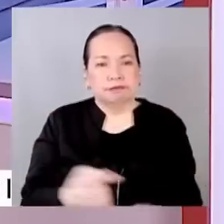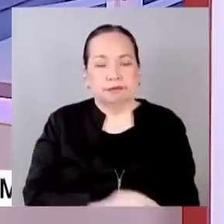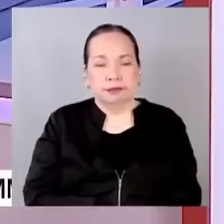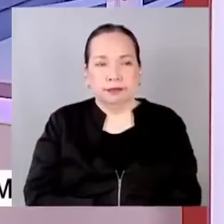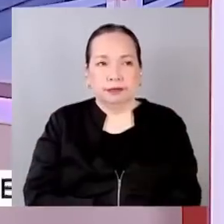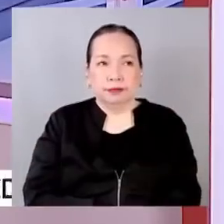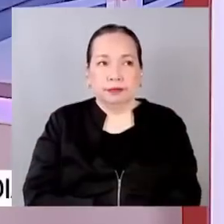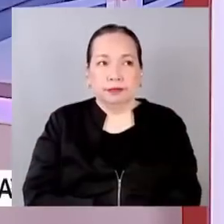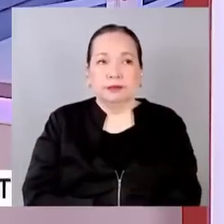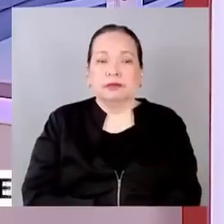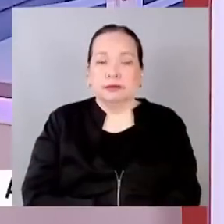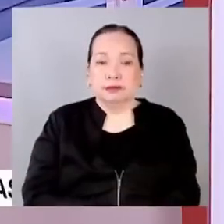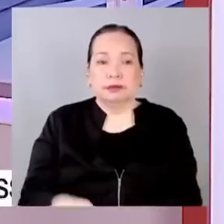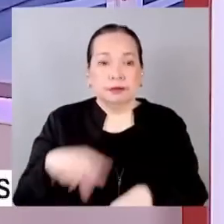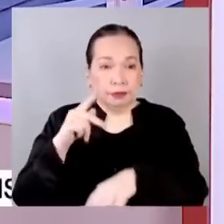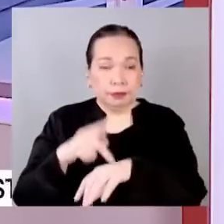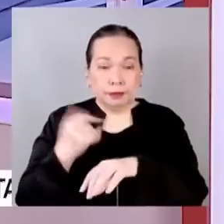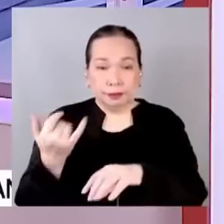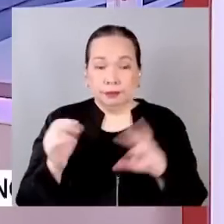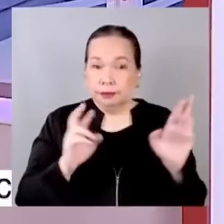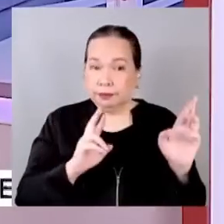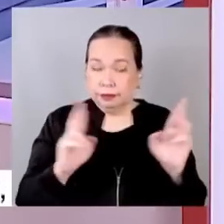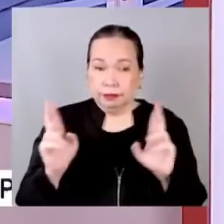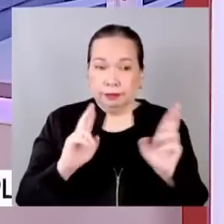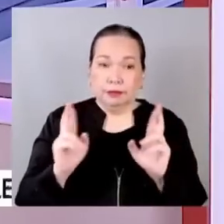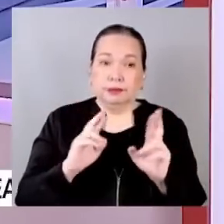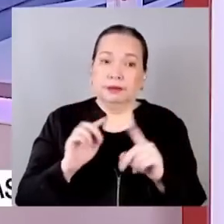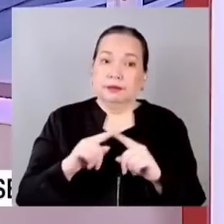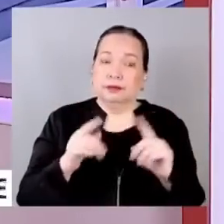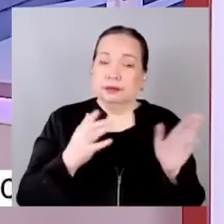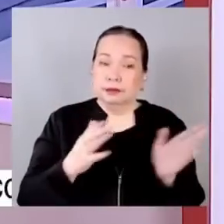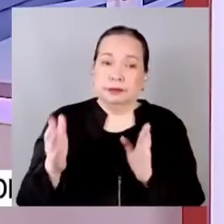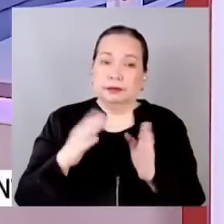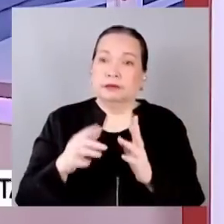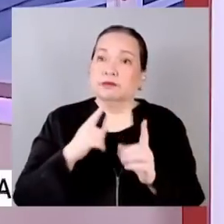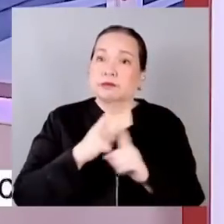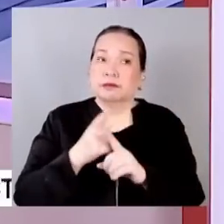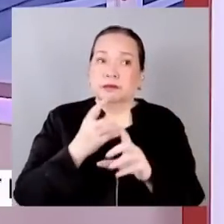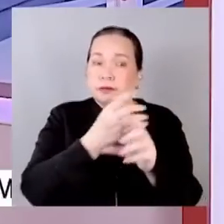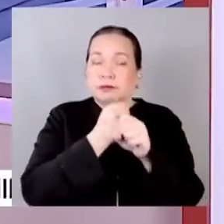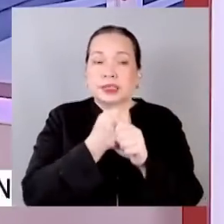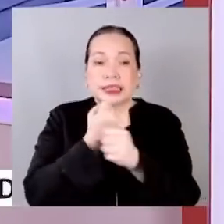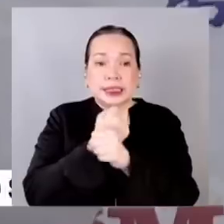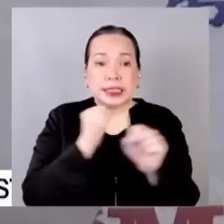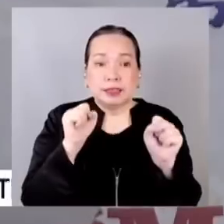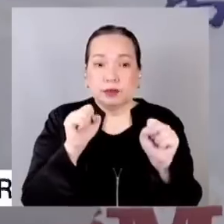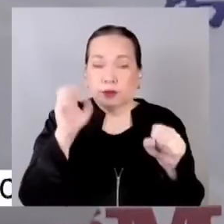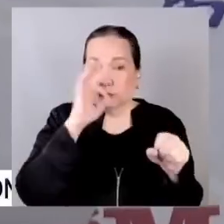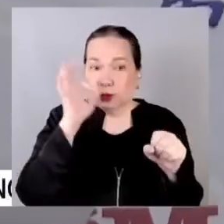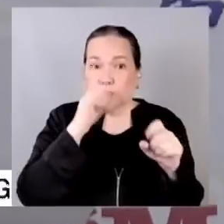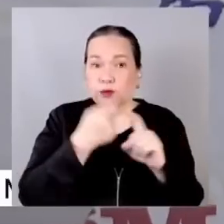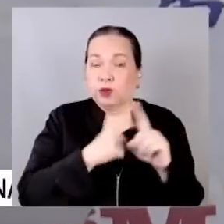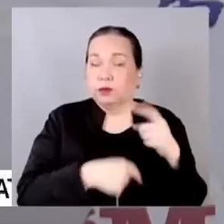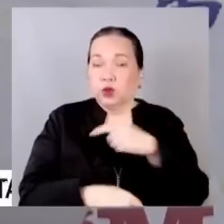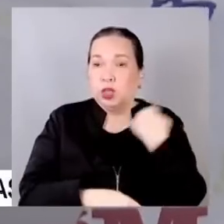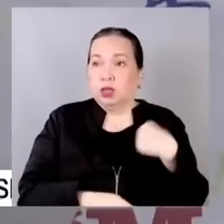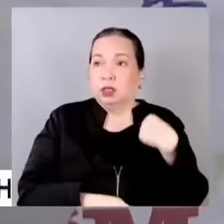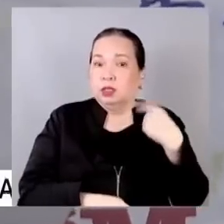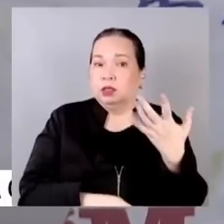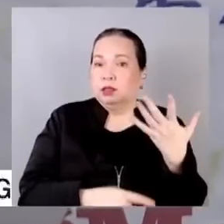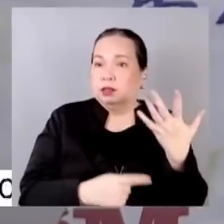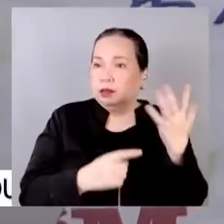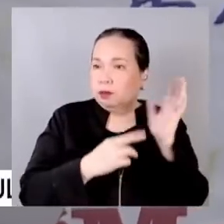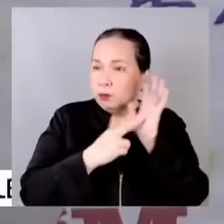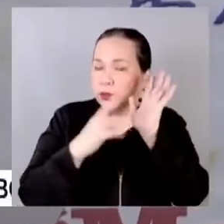The Philippines preparing for any contingency to ensure the safety of Filipinos in Taiwan following that threat from China's envoy to Manila.